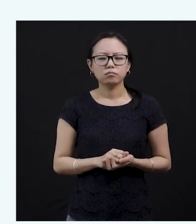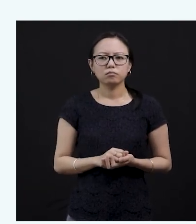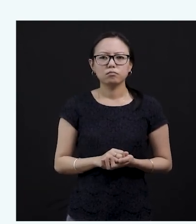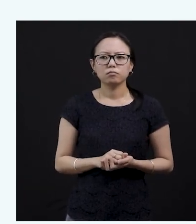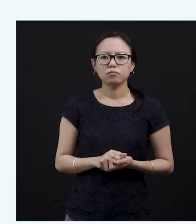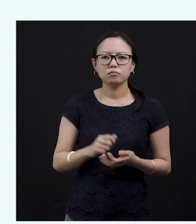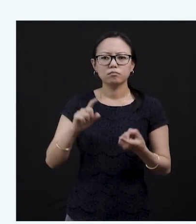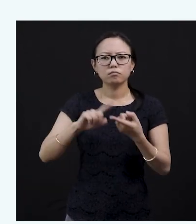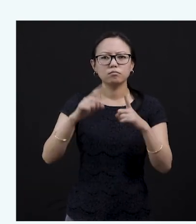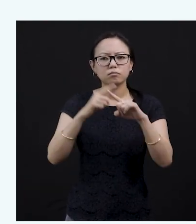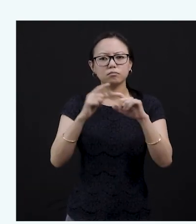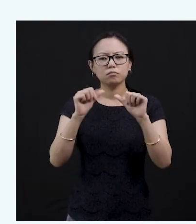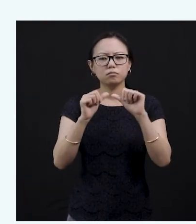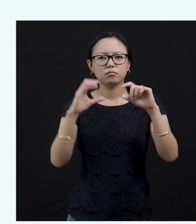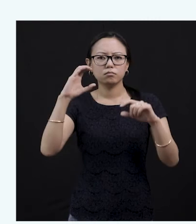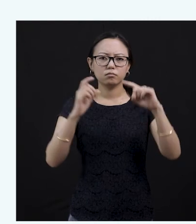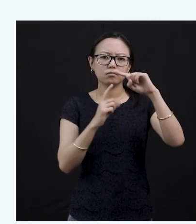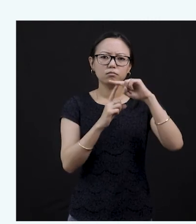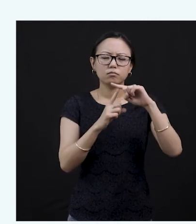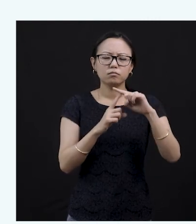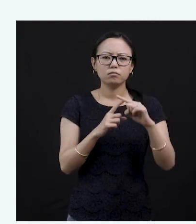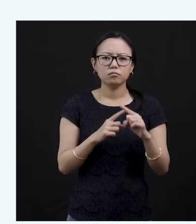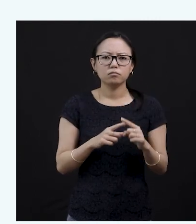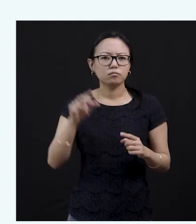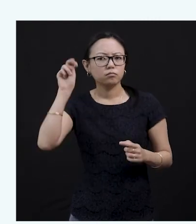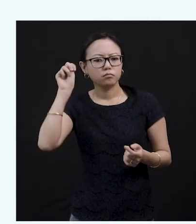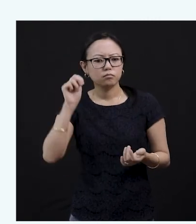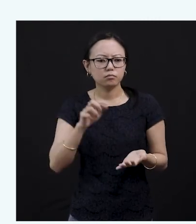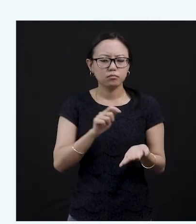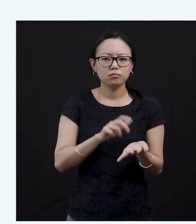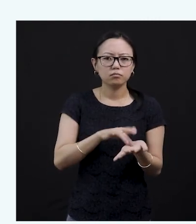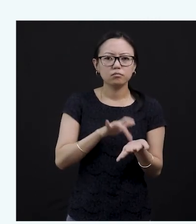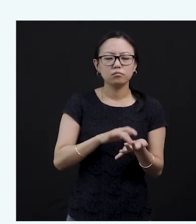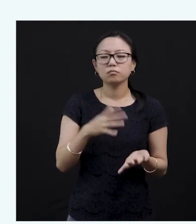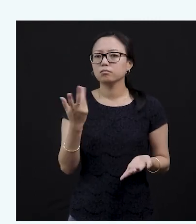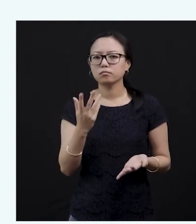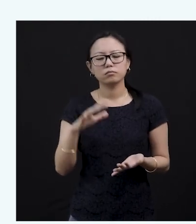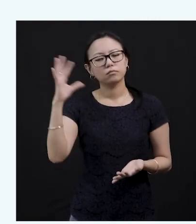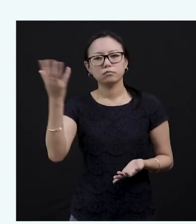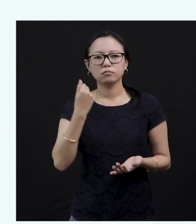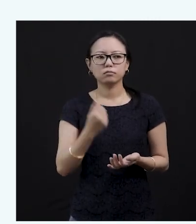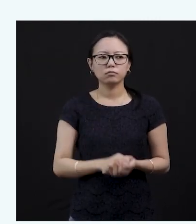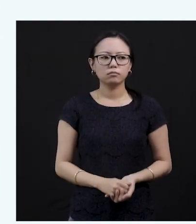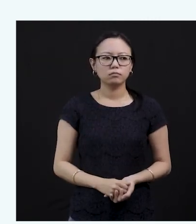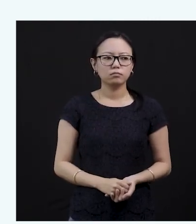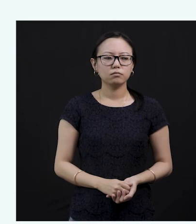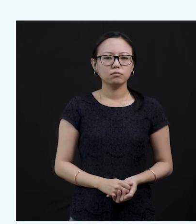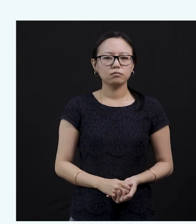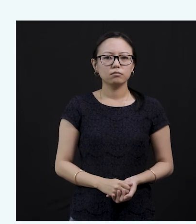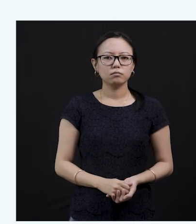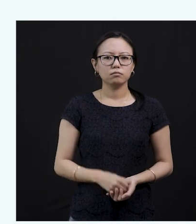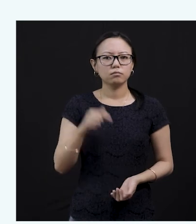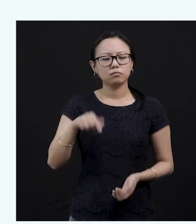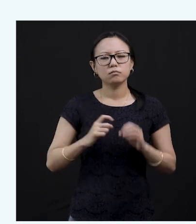exact location with the help of longitudes and latitudes, okay? Now